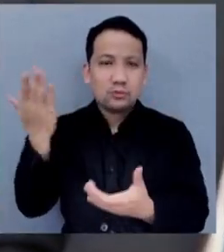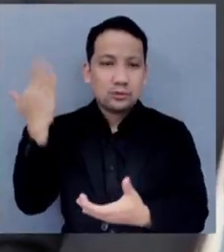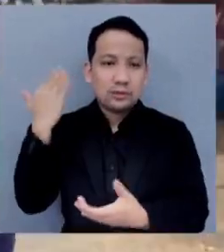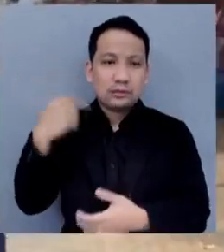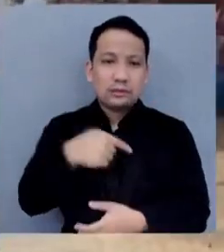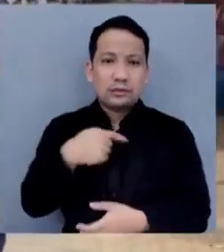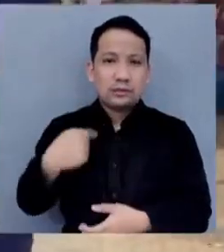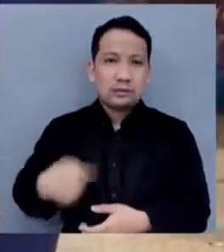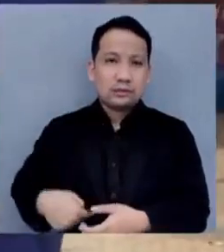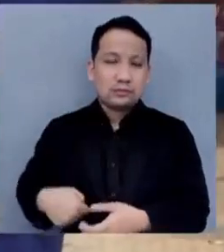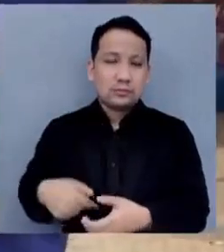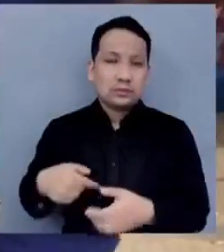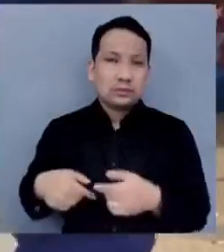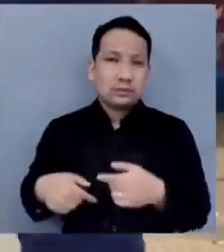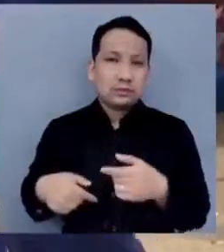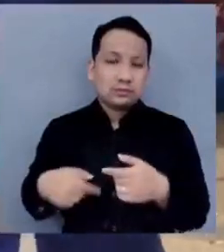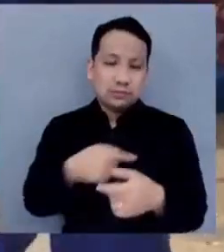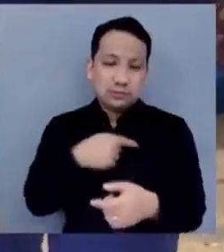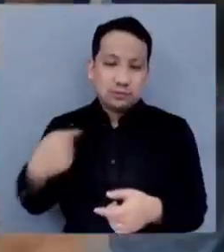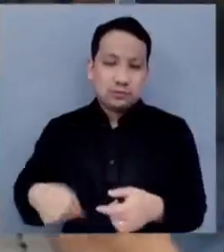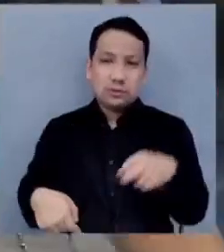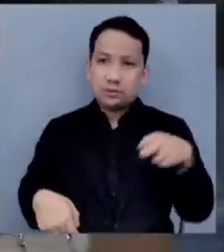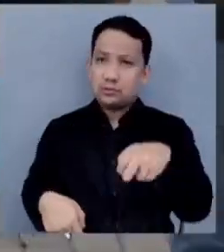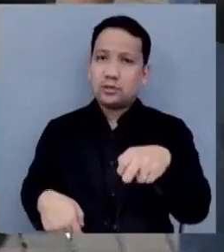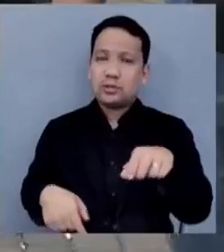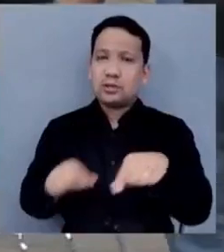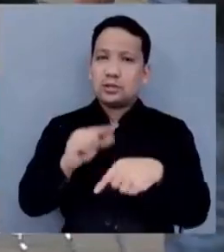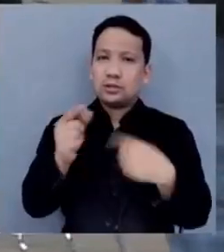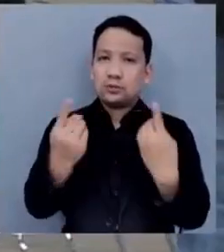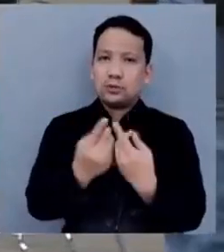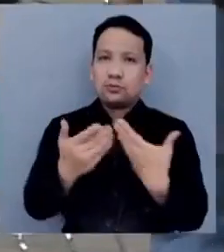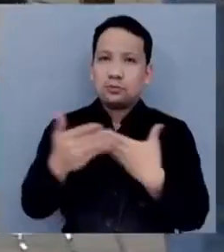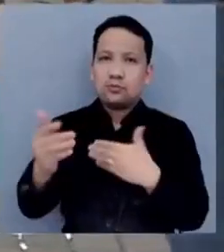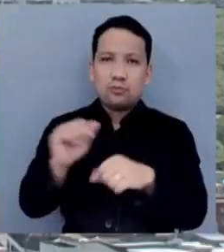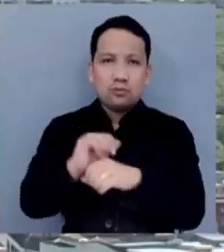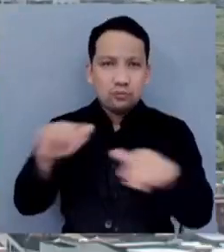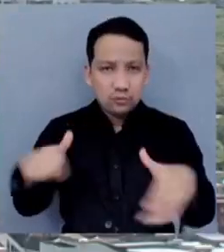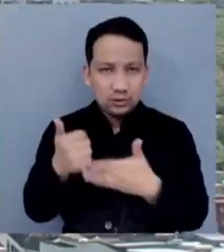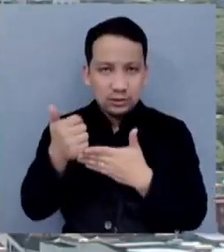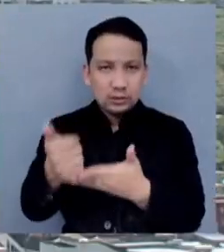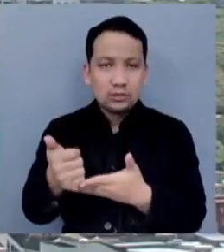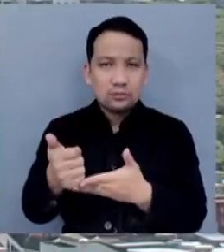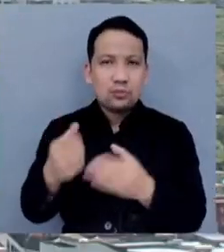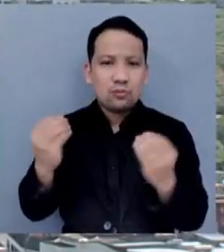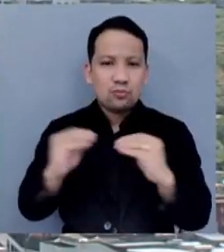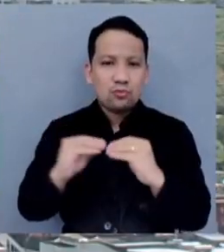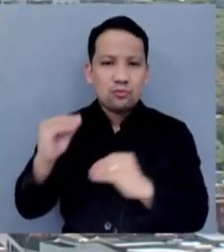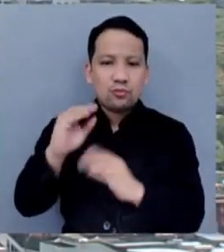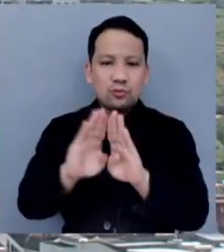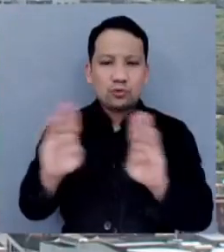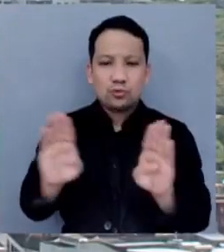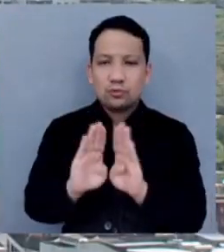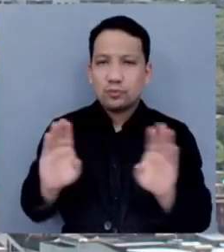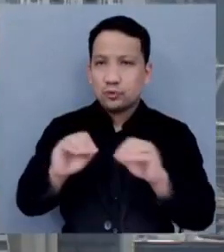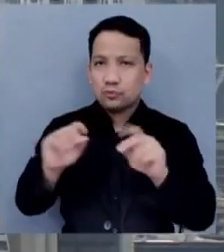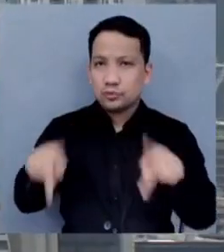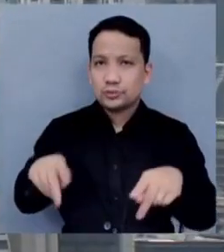China. The Trade Department believes upskilling the country's workforce will help unlock more opportunities for the country.